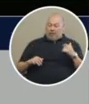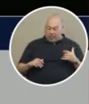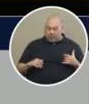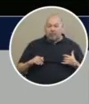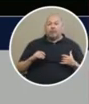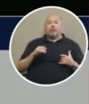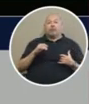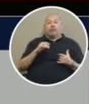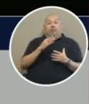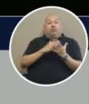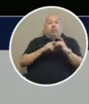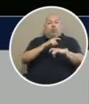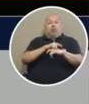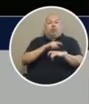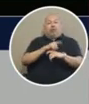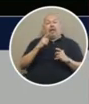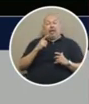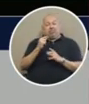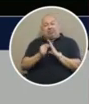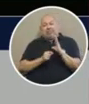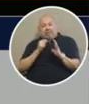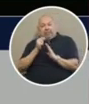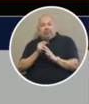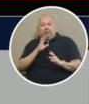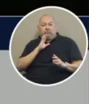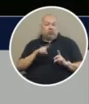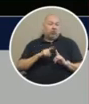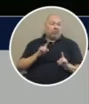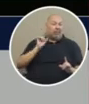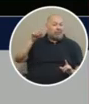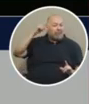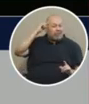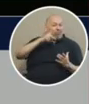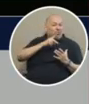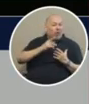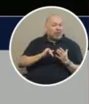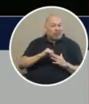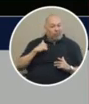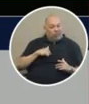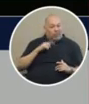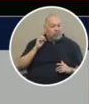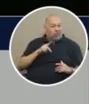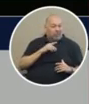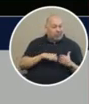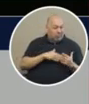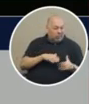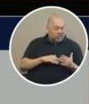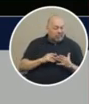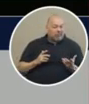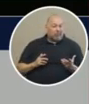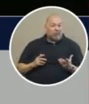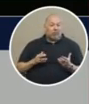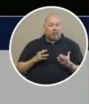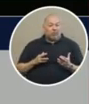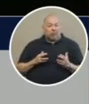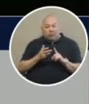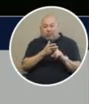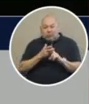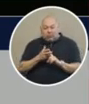Part-time and seasonal positions. So the city manager talked a little bit about capital projects. So we were currently in the process of recruiting and